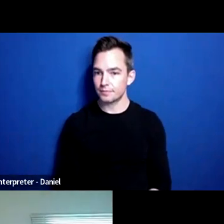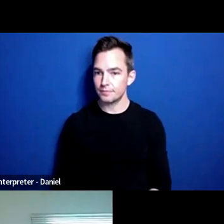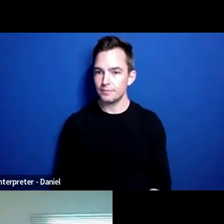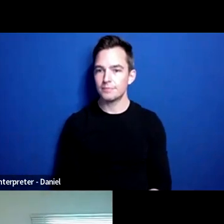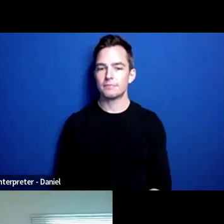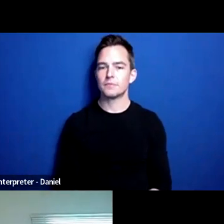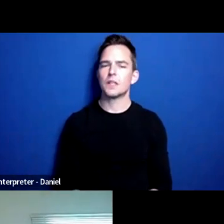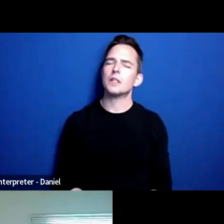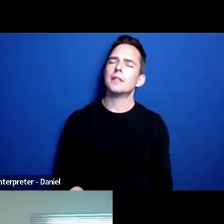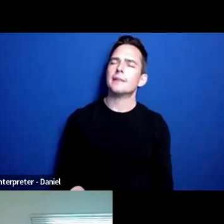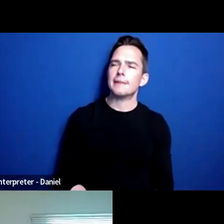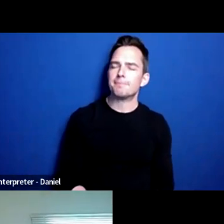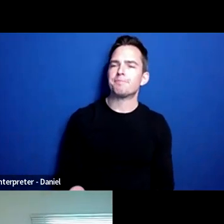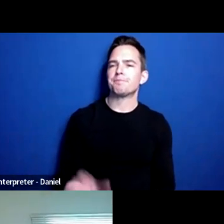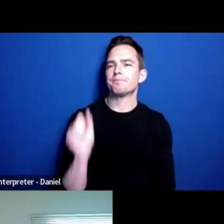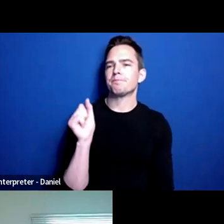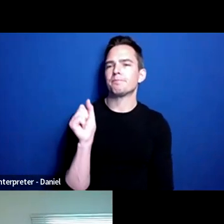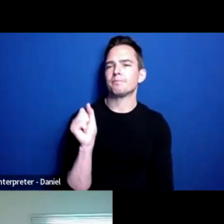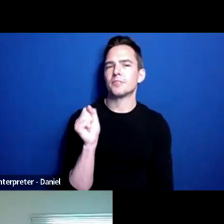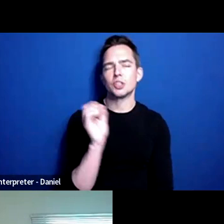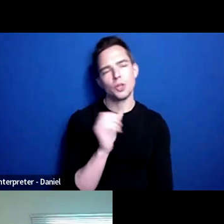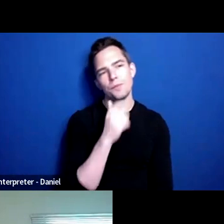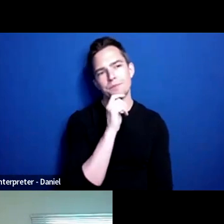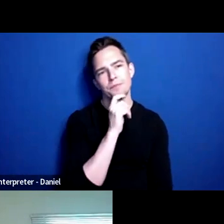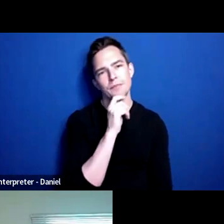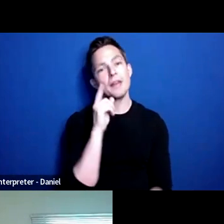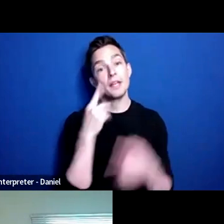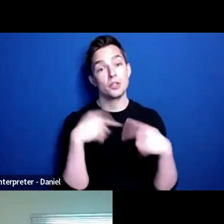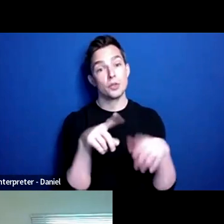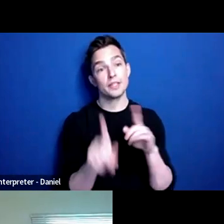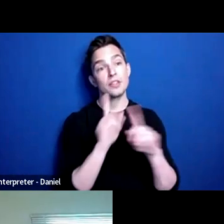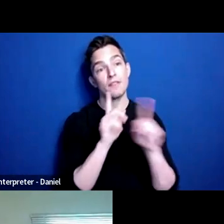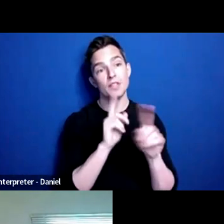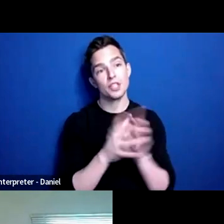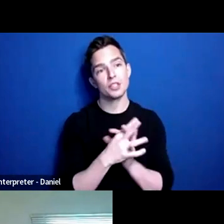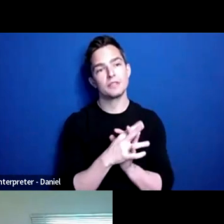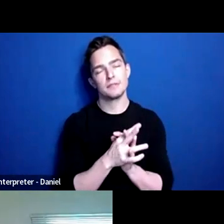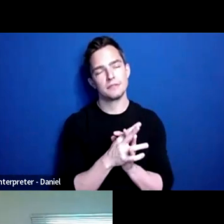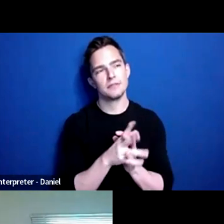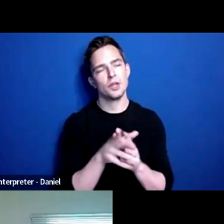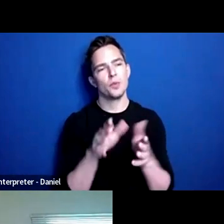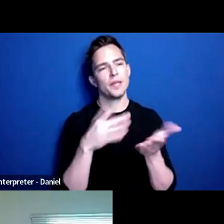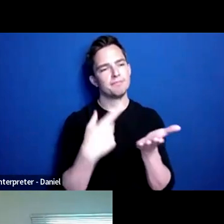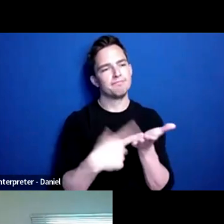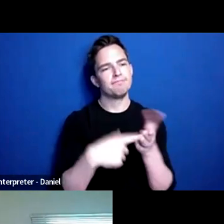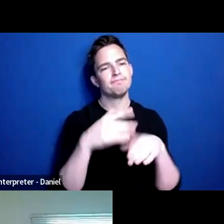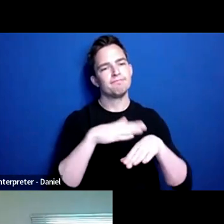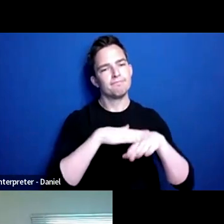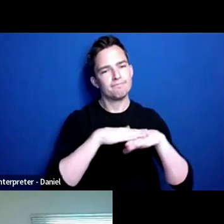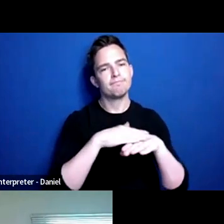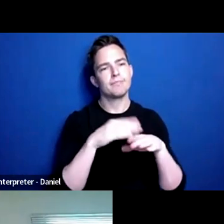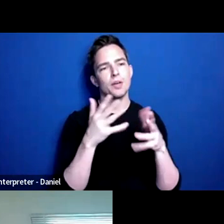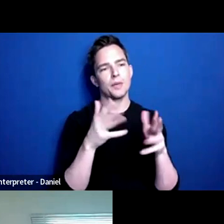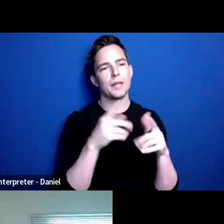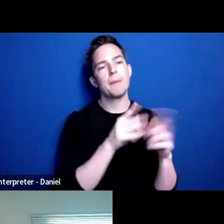So I think throughout this conversation, we may have touched on this a little bit, but I'll highlight